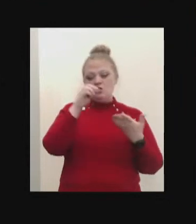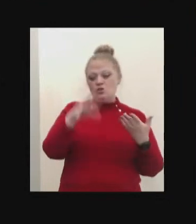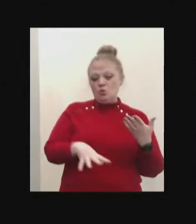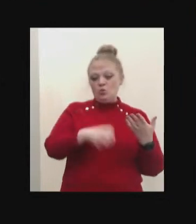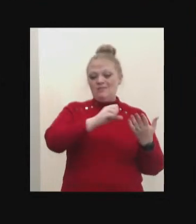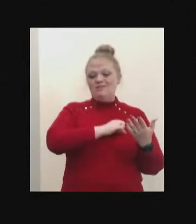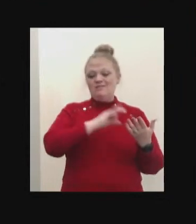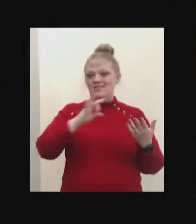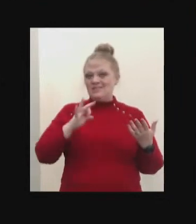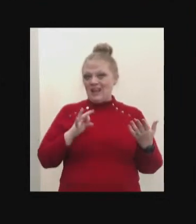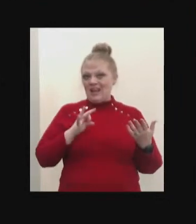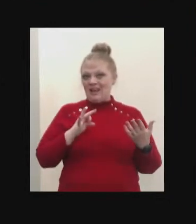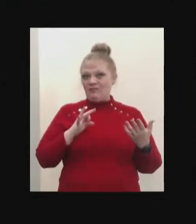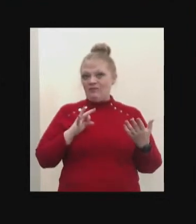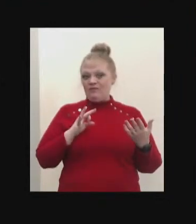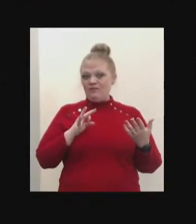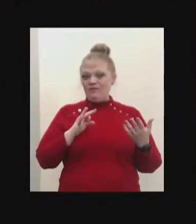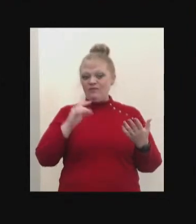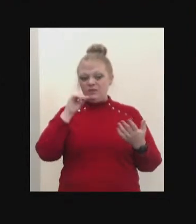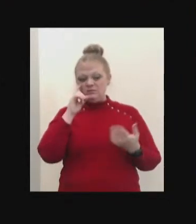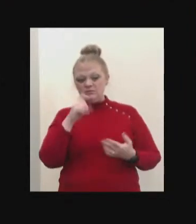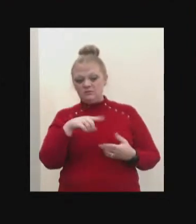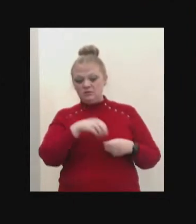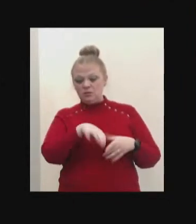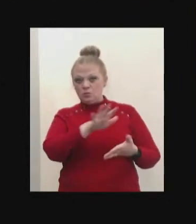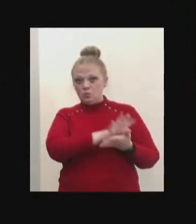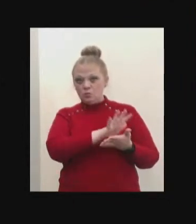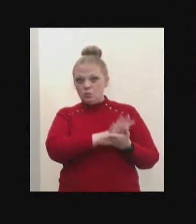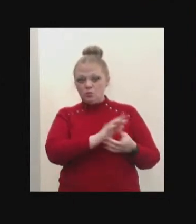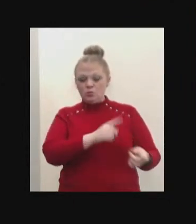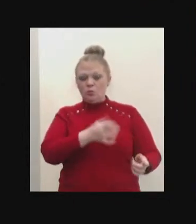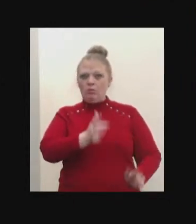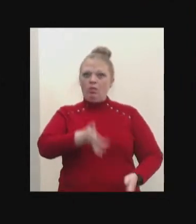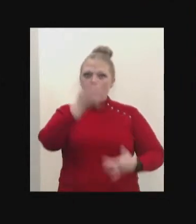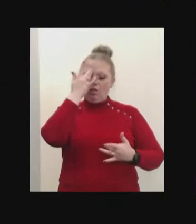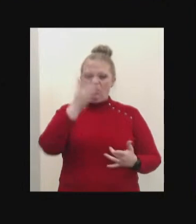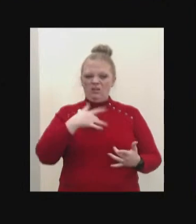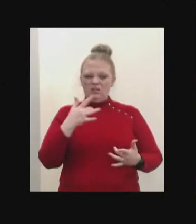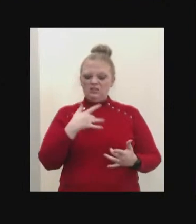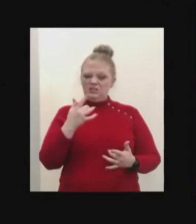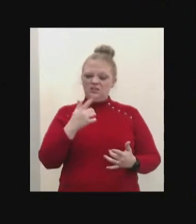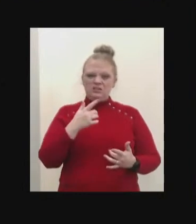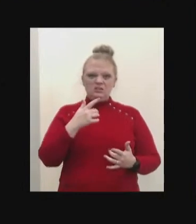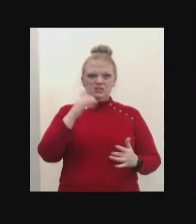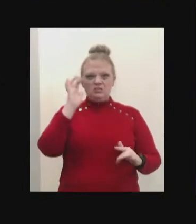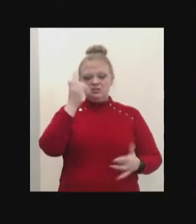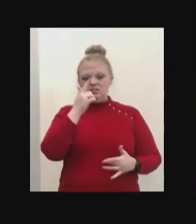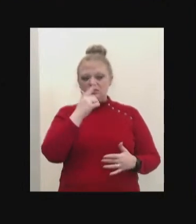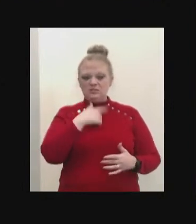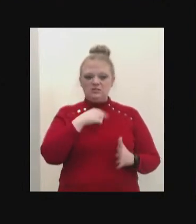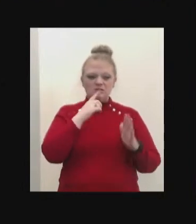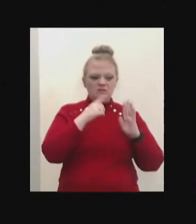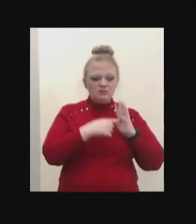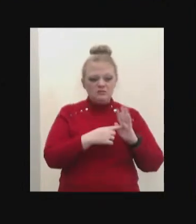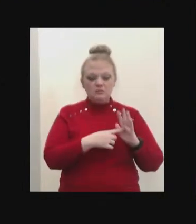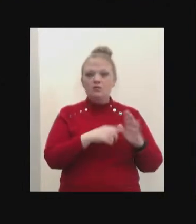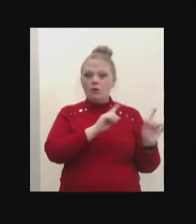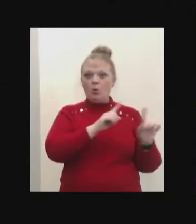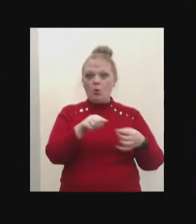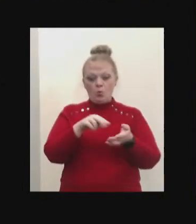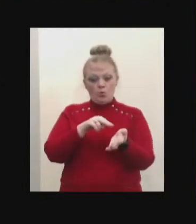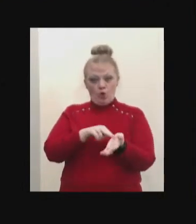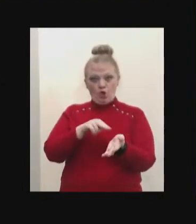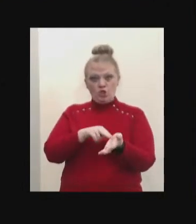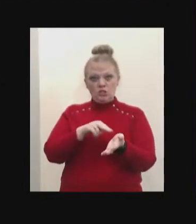person finds that they're in school and they're ill, they have symptoms, they'll be able to go to the nurse's station and get a test